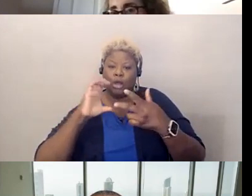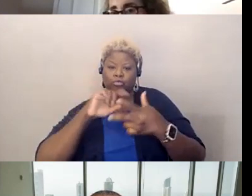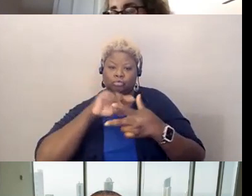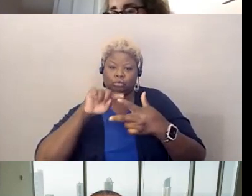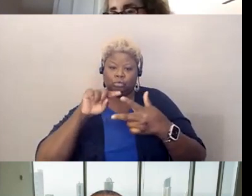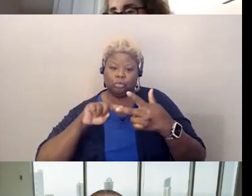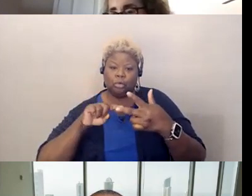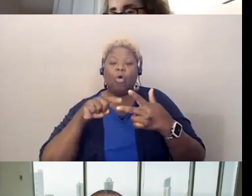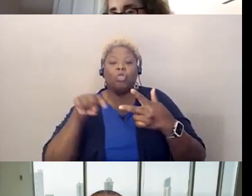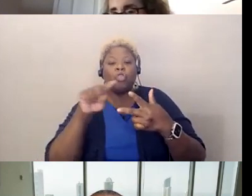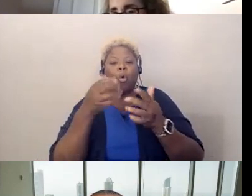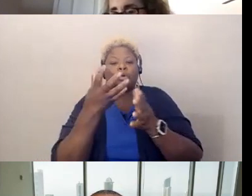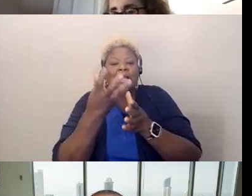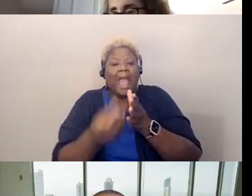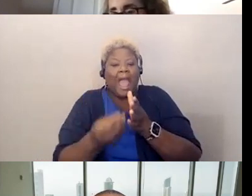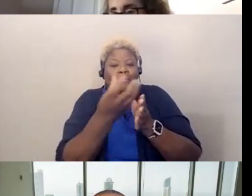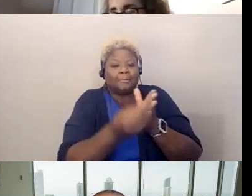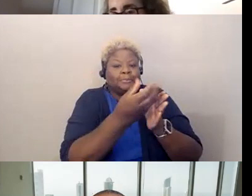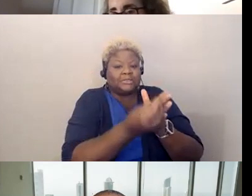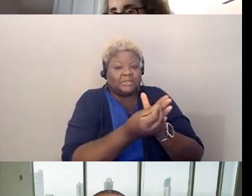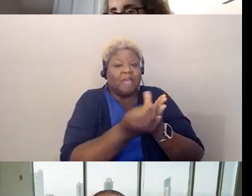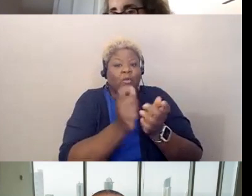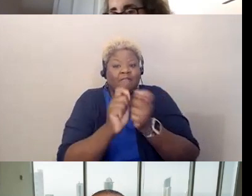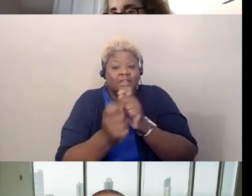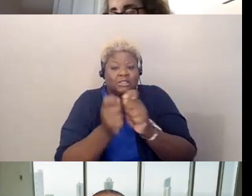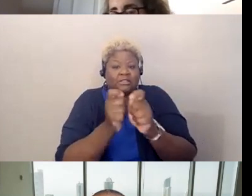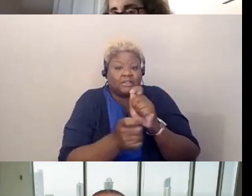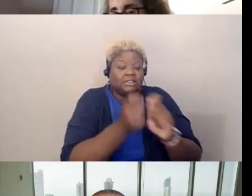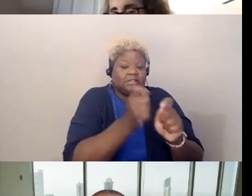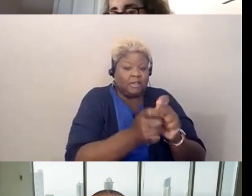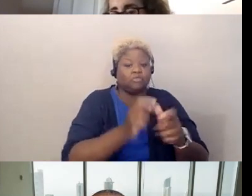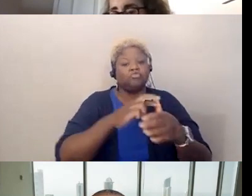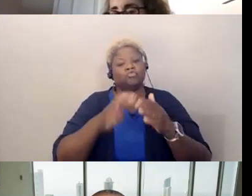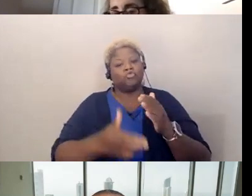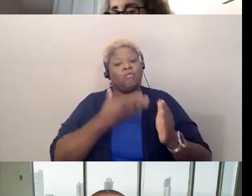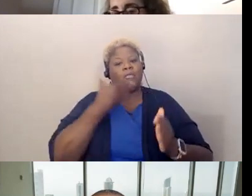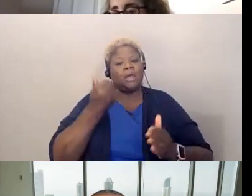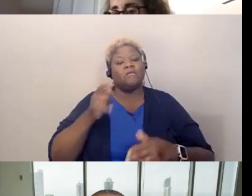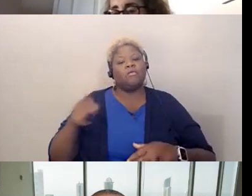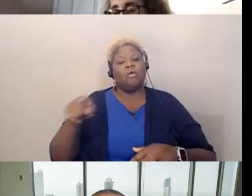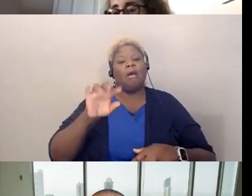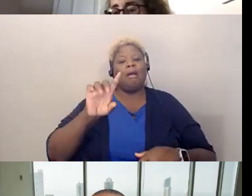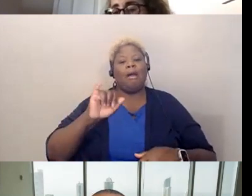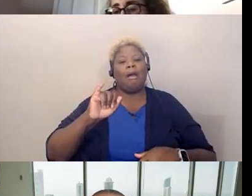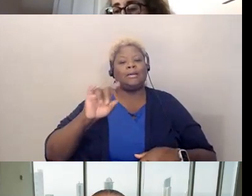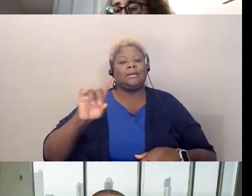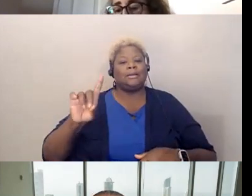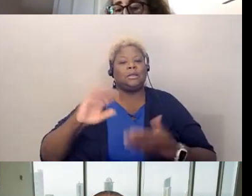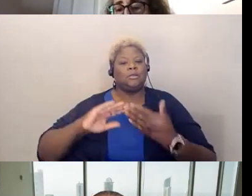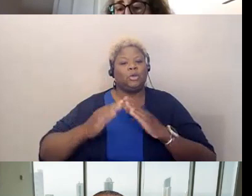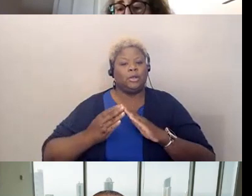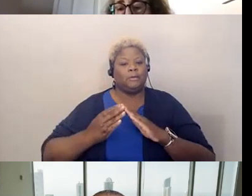system gaps that, if corrected, will lead to better outcomes for individuals with an intellectual or developmental disability who are in